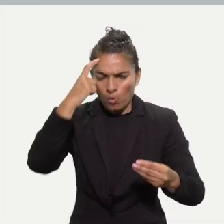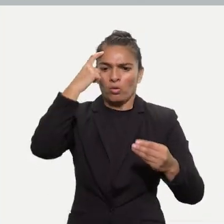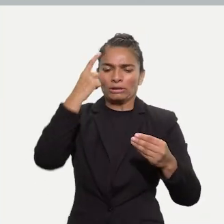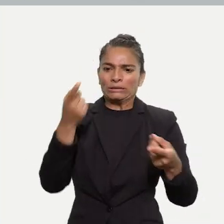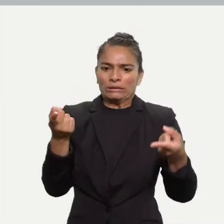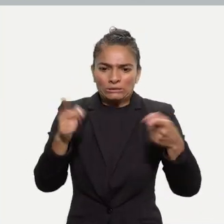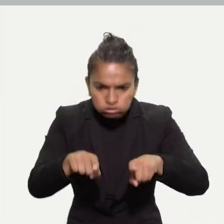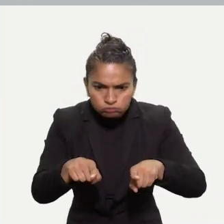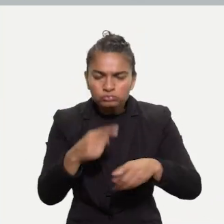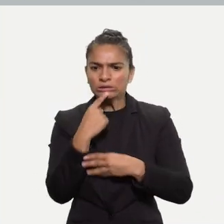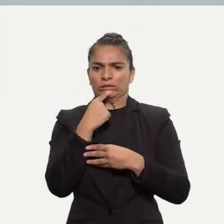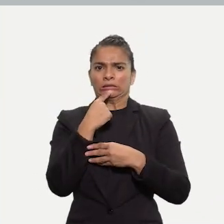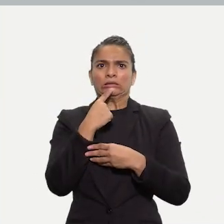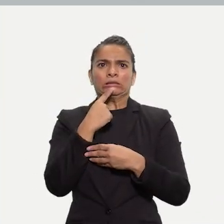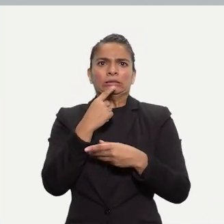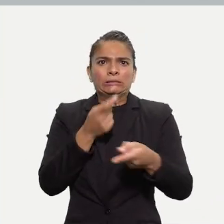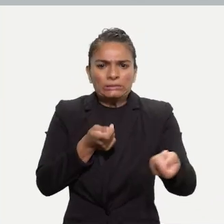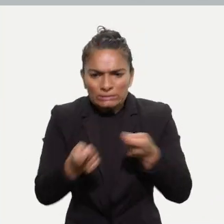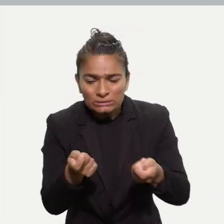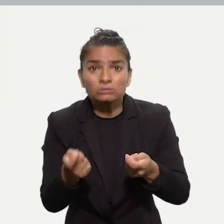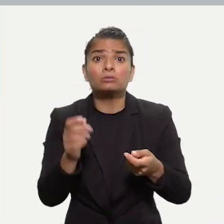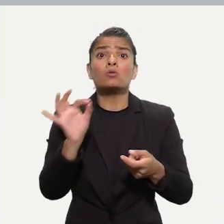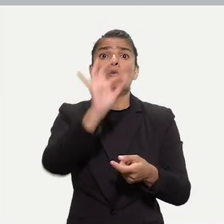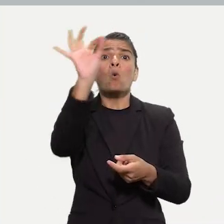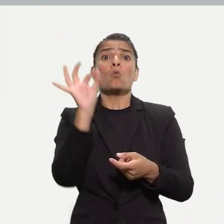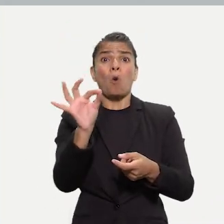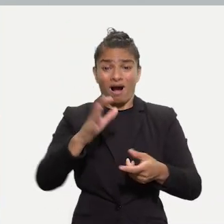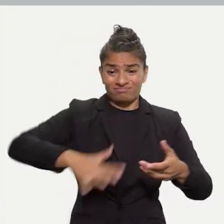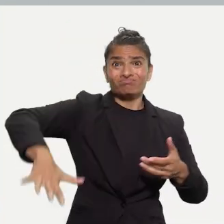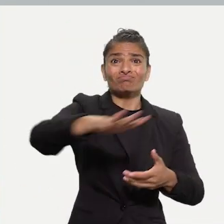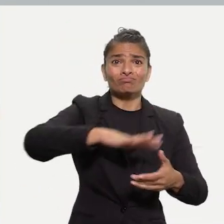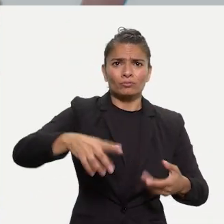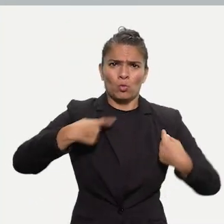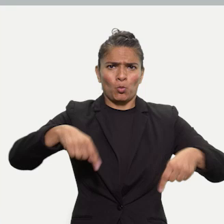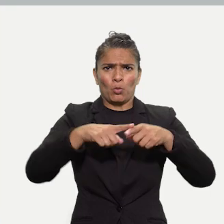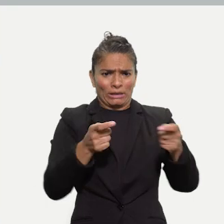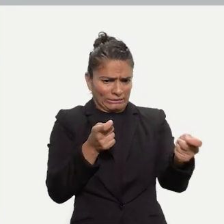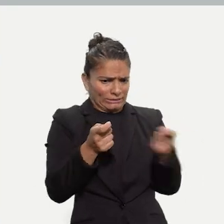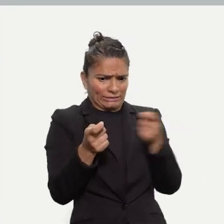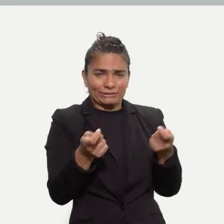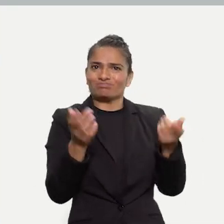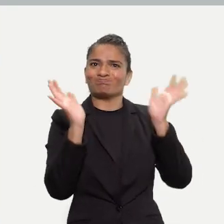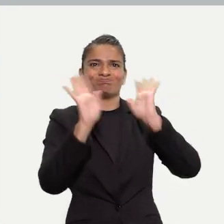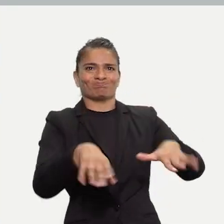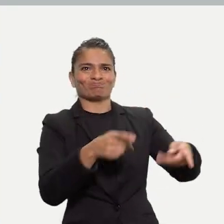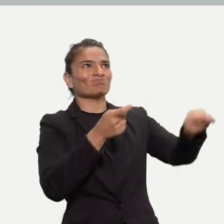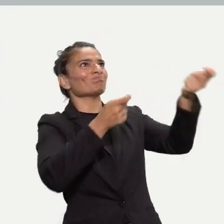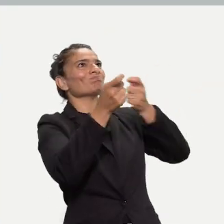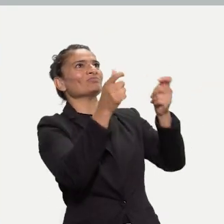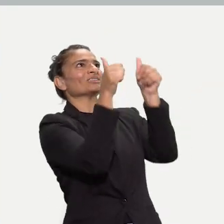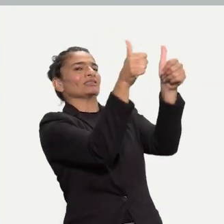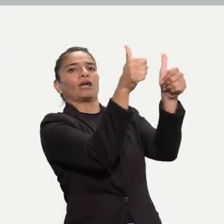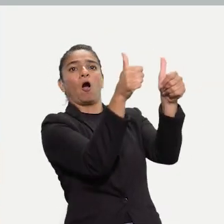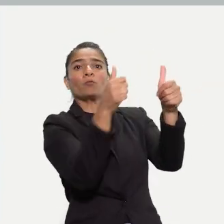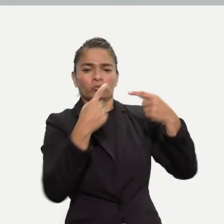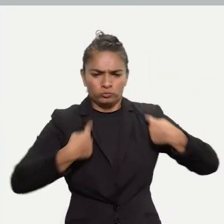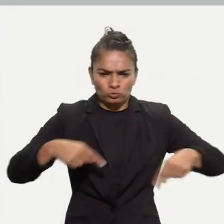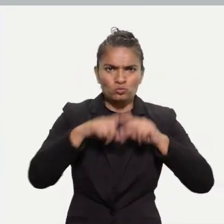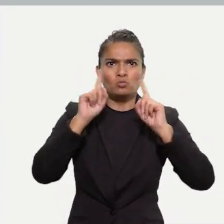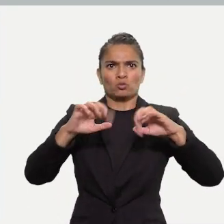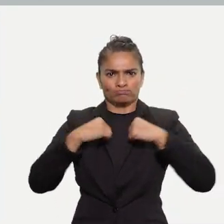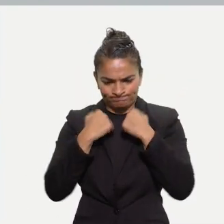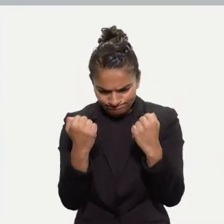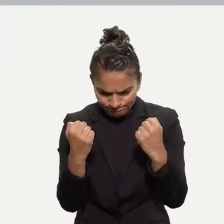how we can reduce them. So this idea of that it just happens and we cannot do anything about it because it's a